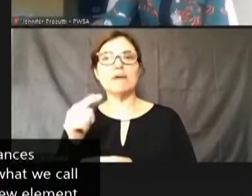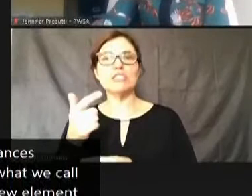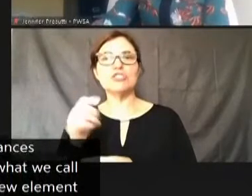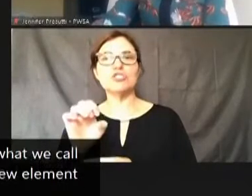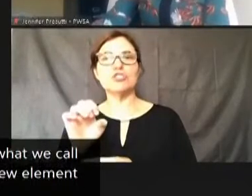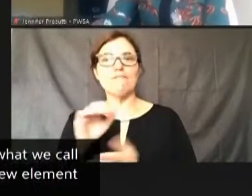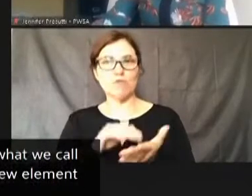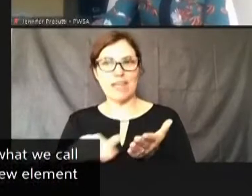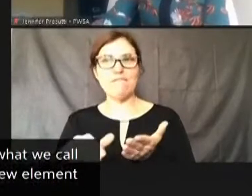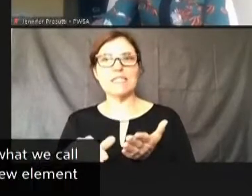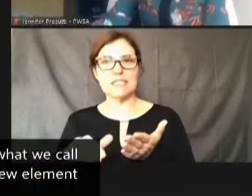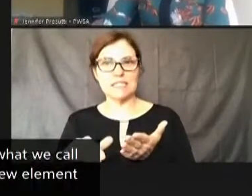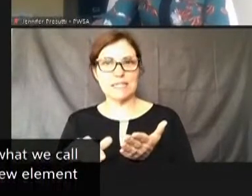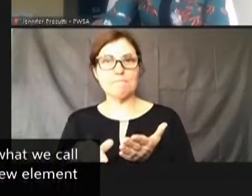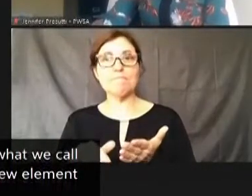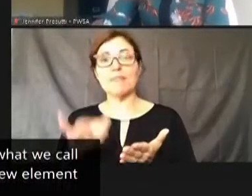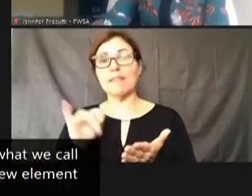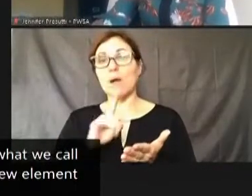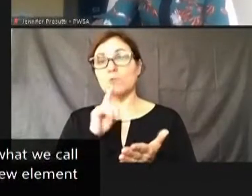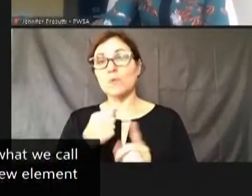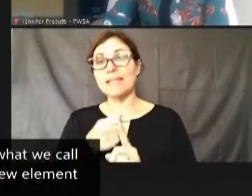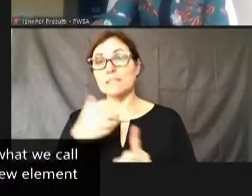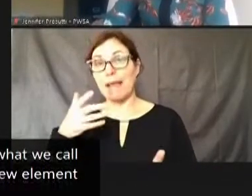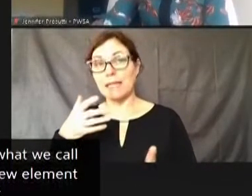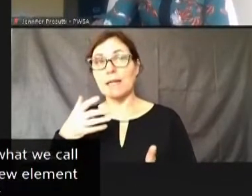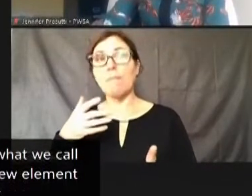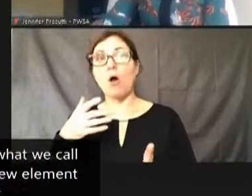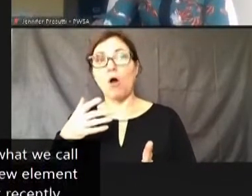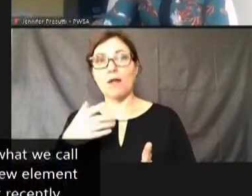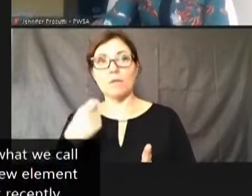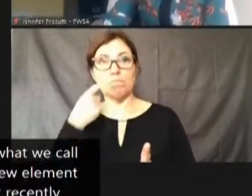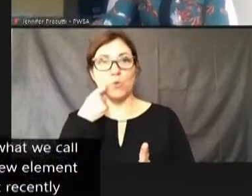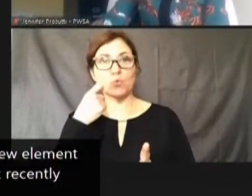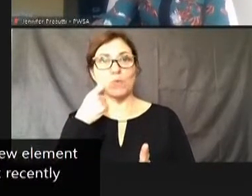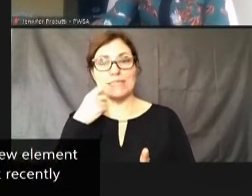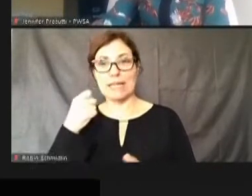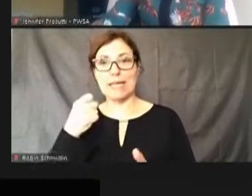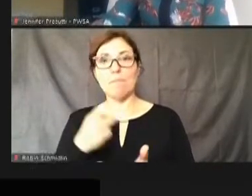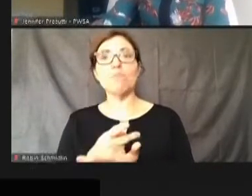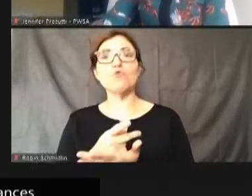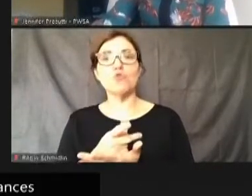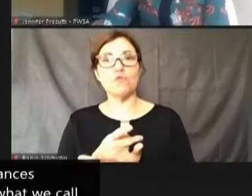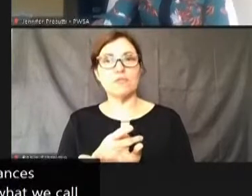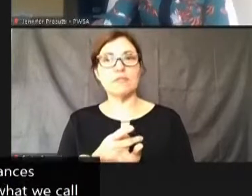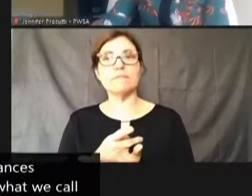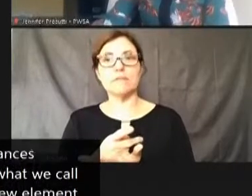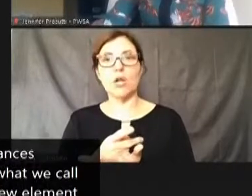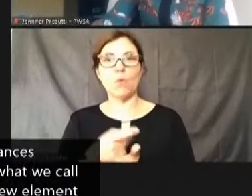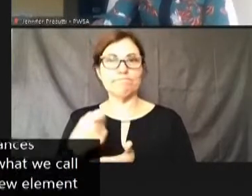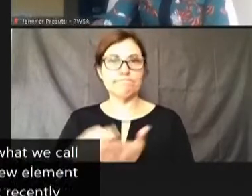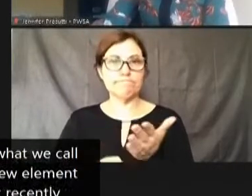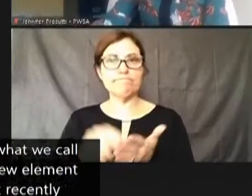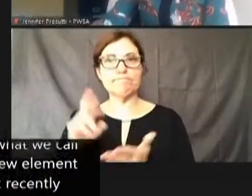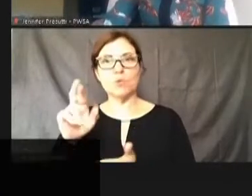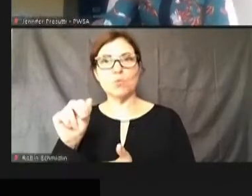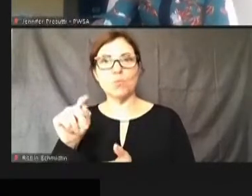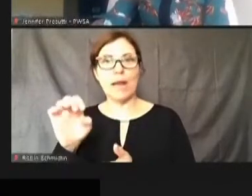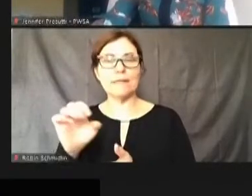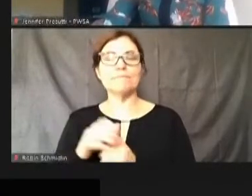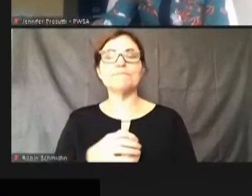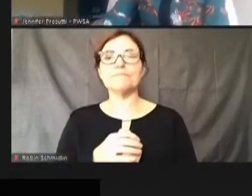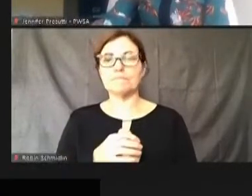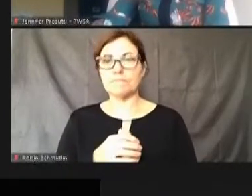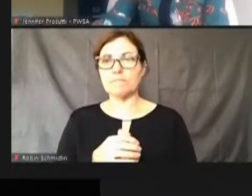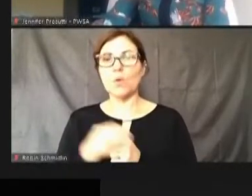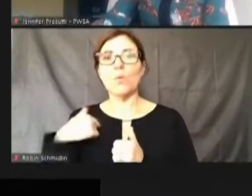it is actually expanded upon in this most recently approved rate case. We're continuing to replace lead